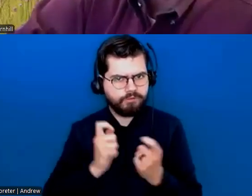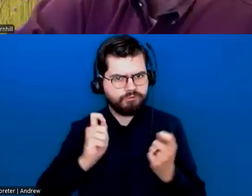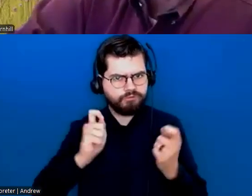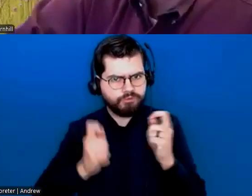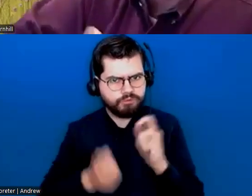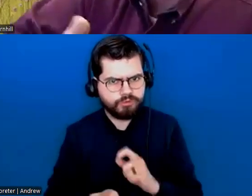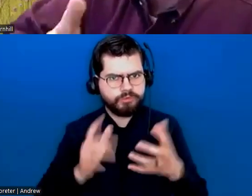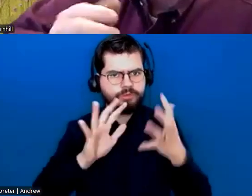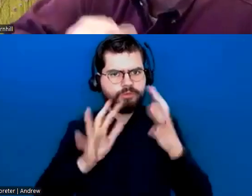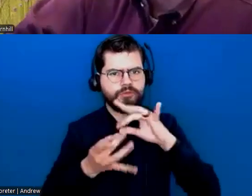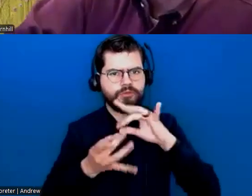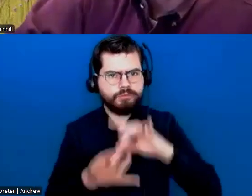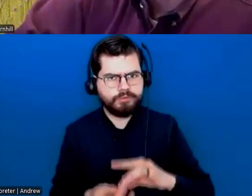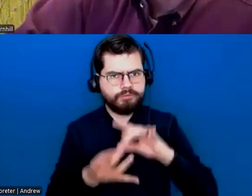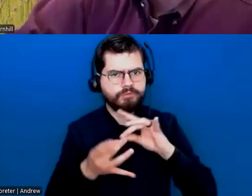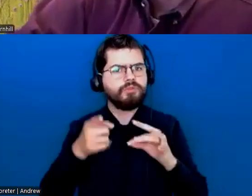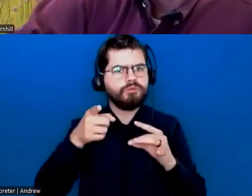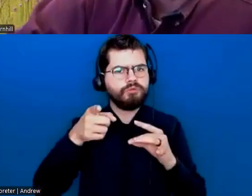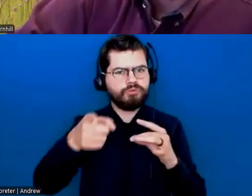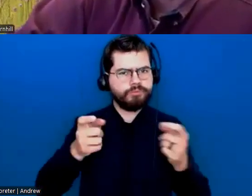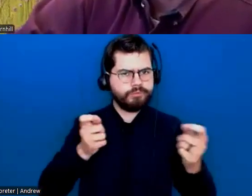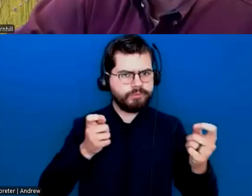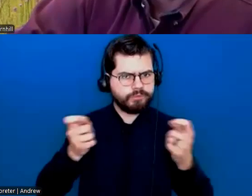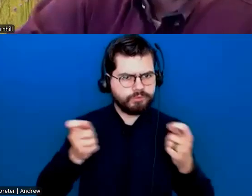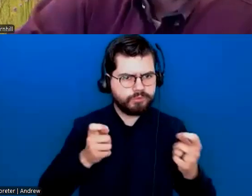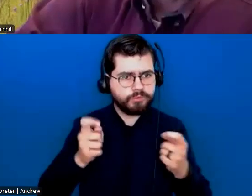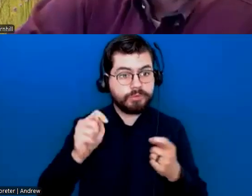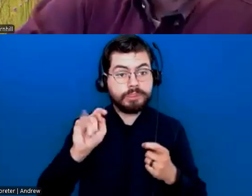And Tim, let's start with you.